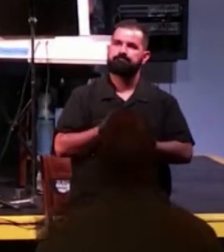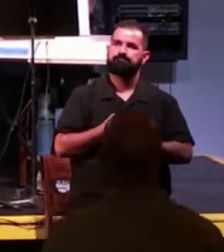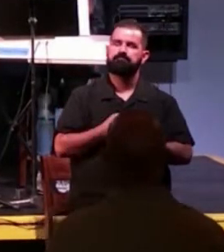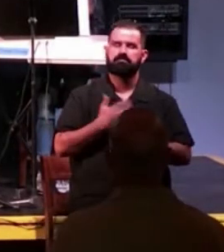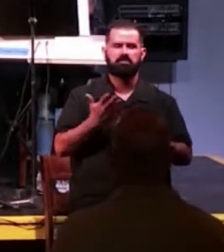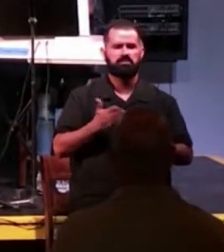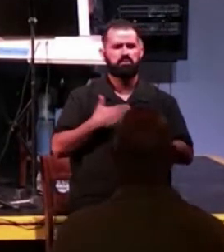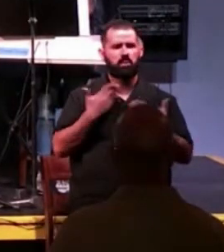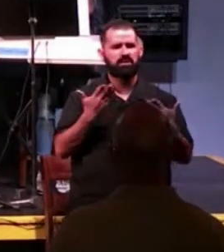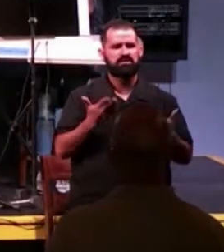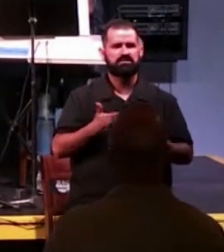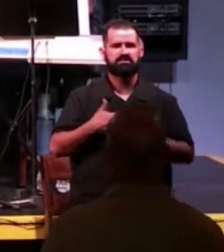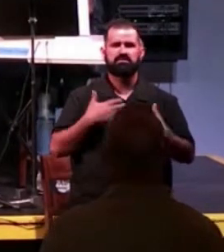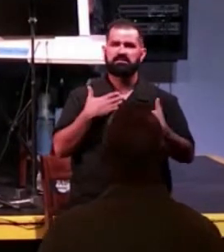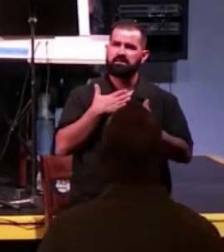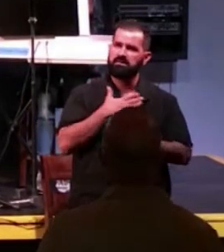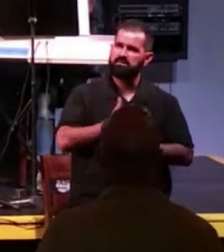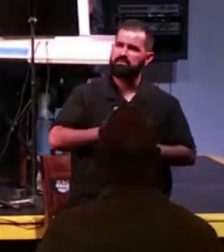Rejoice,